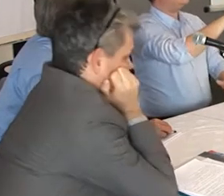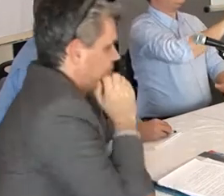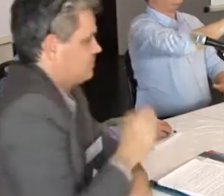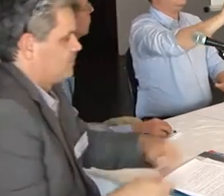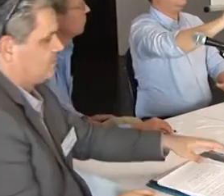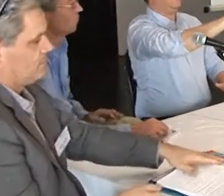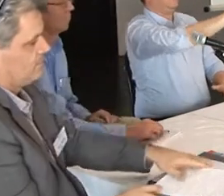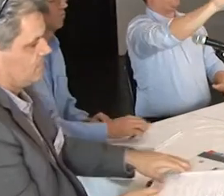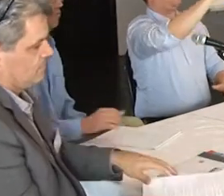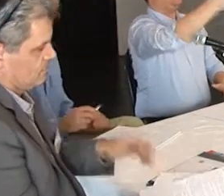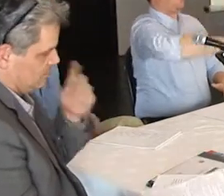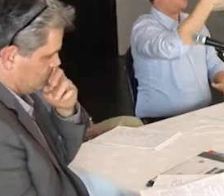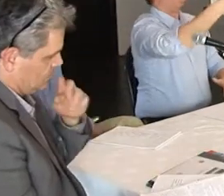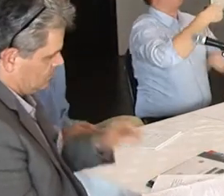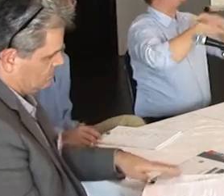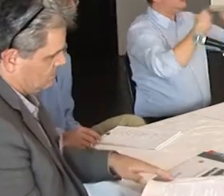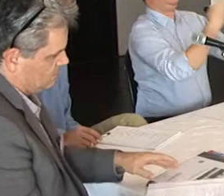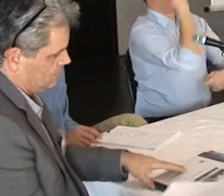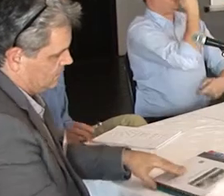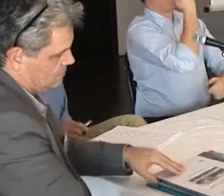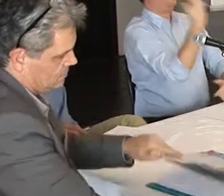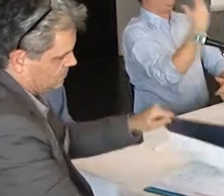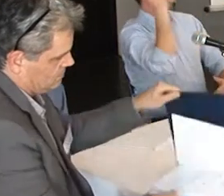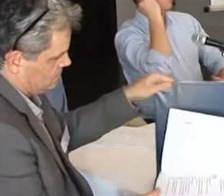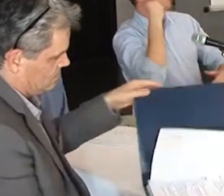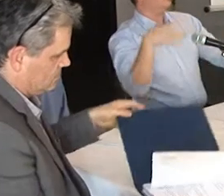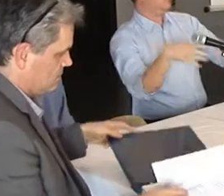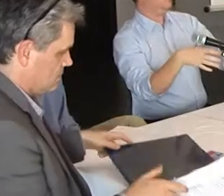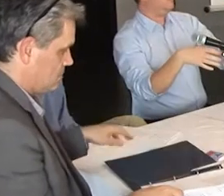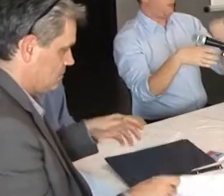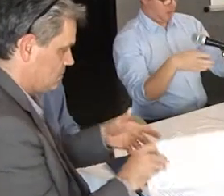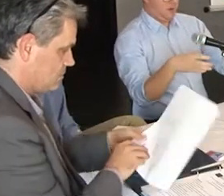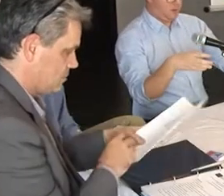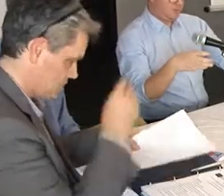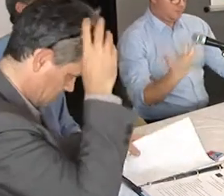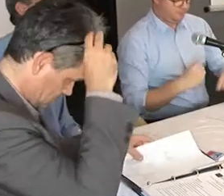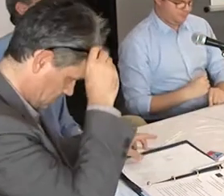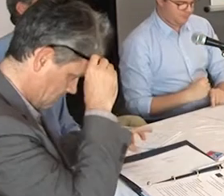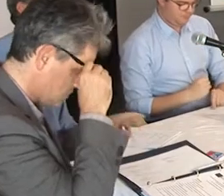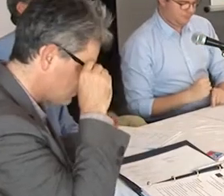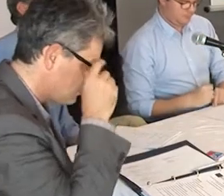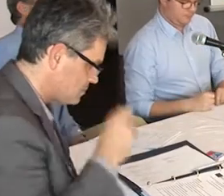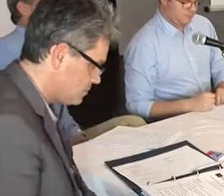go. And maybe within 50, 60, 70 years, there will still be deaf people.